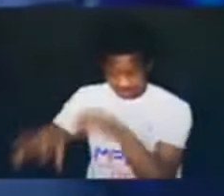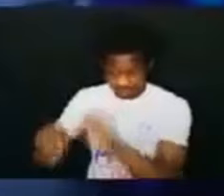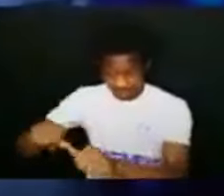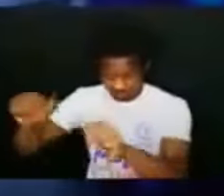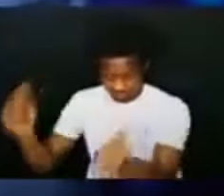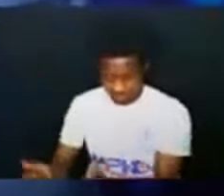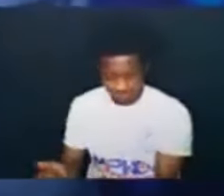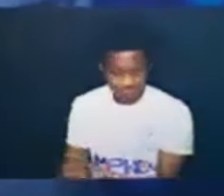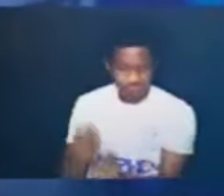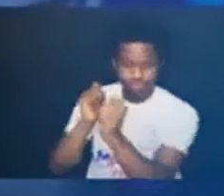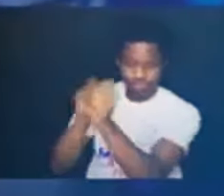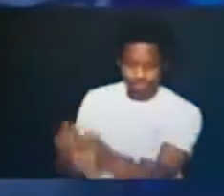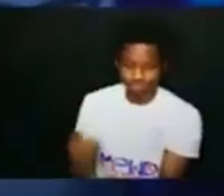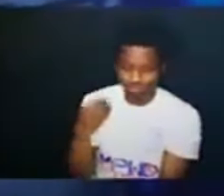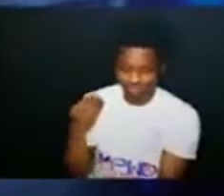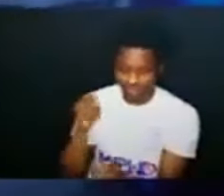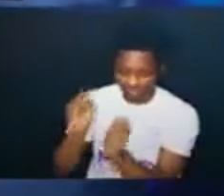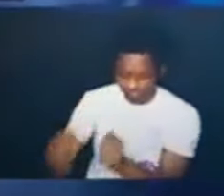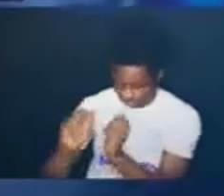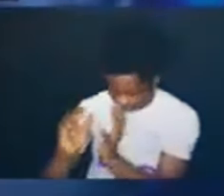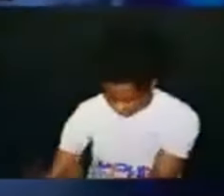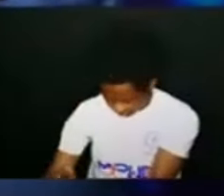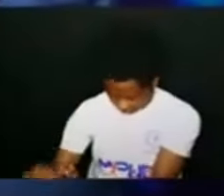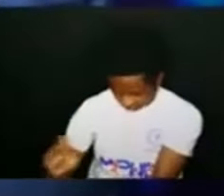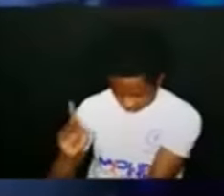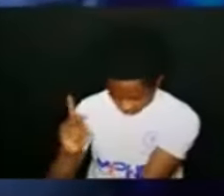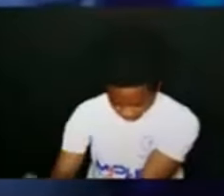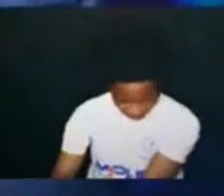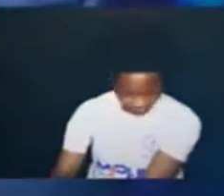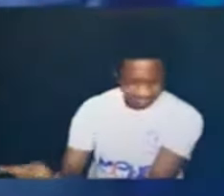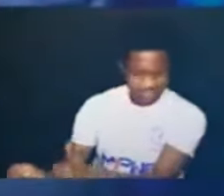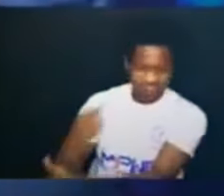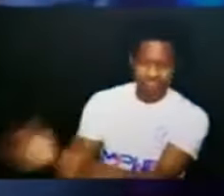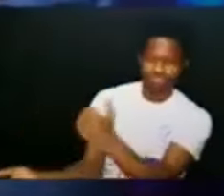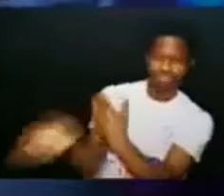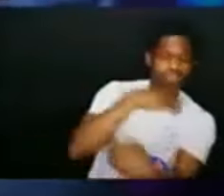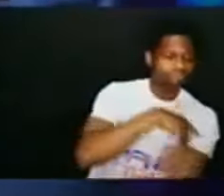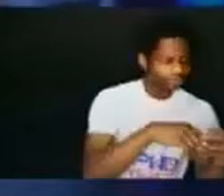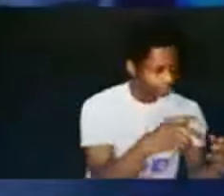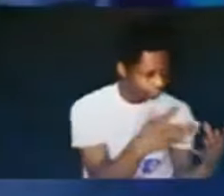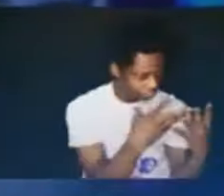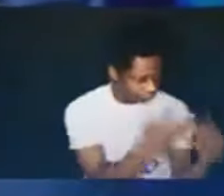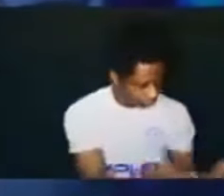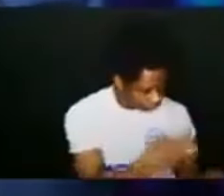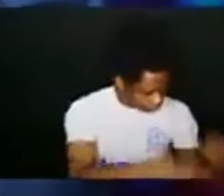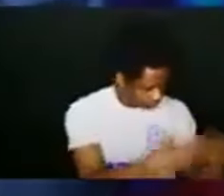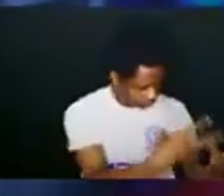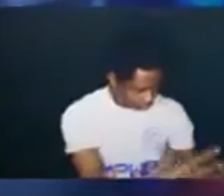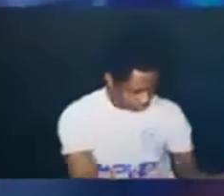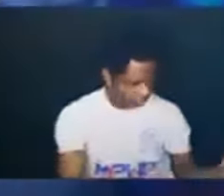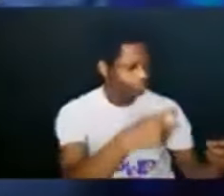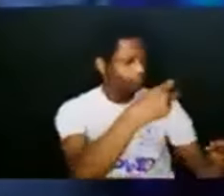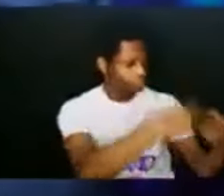your gift there in front of the altar. First, go and be reconciled to them. Then, come and offer